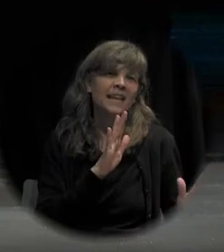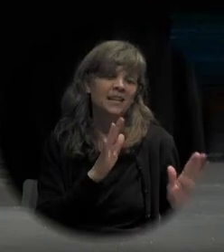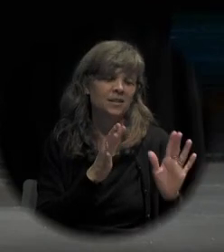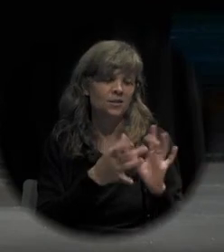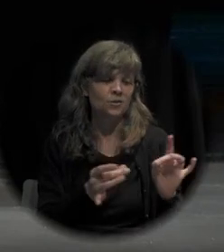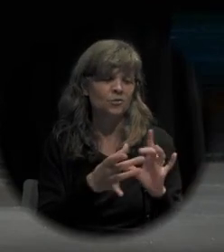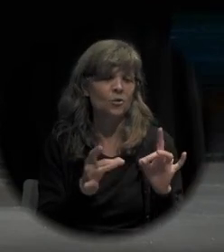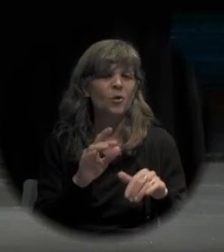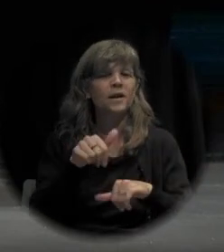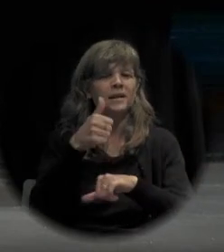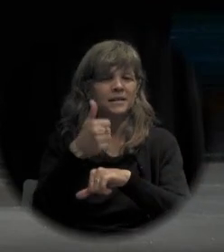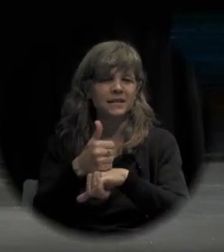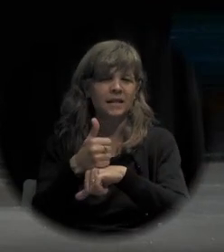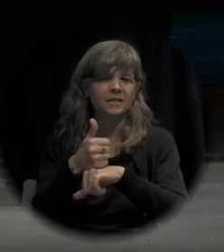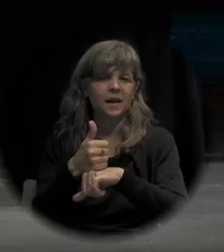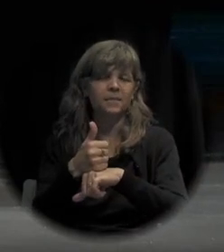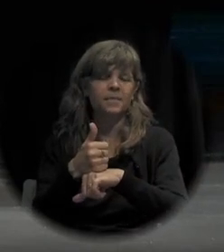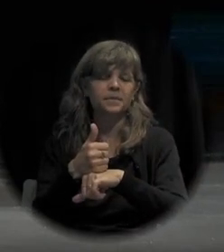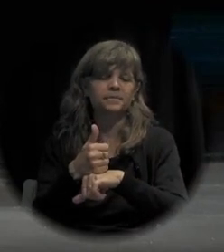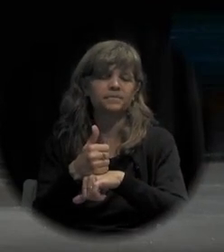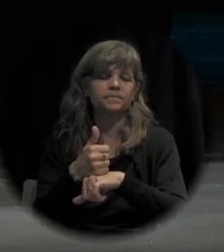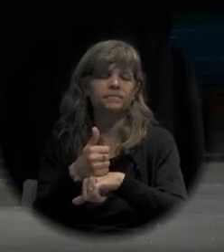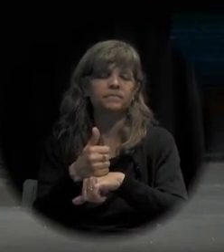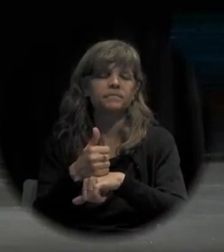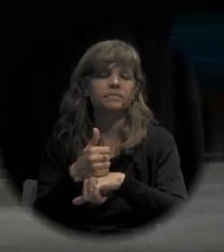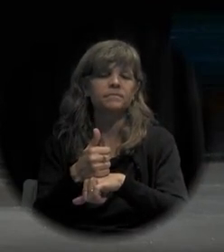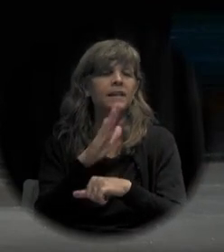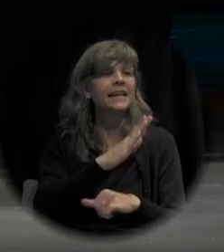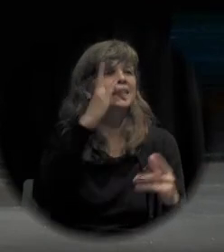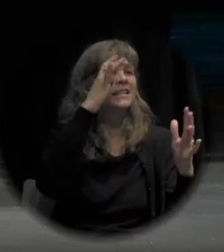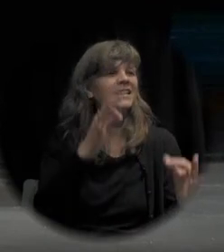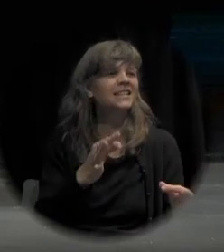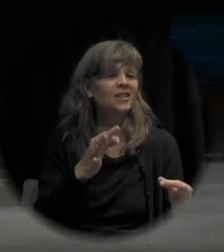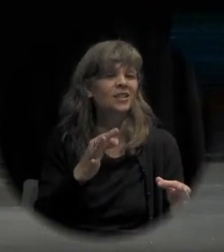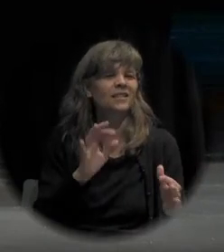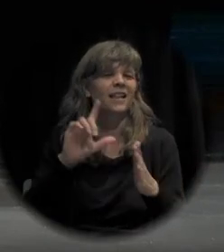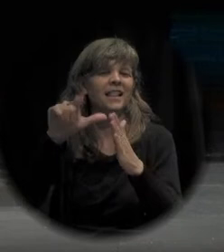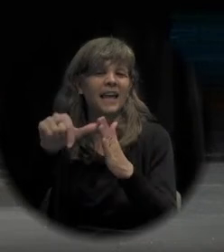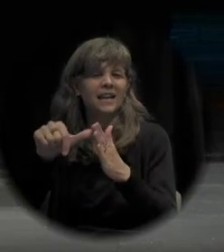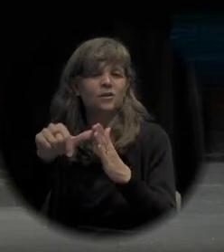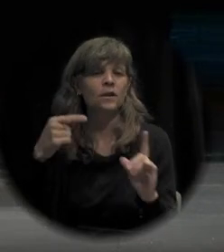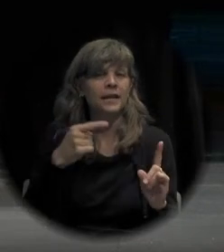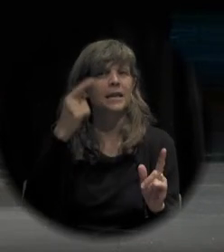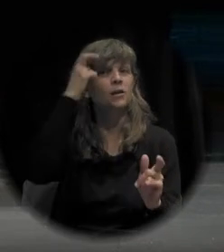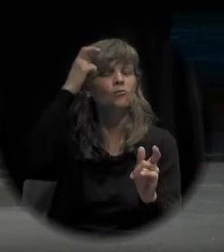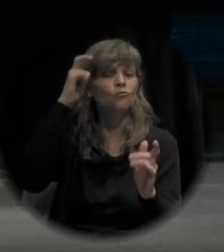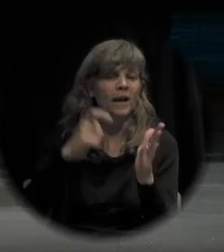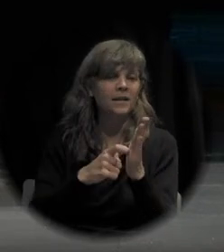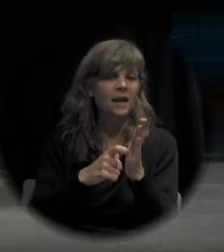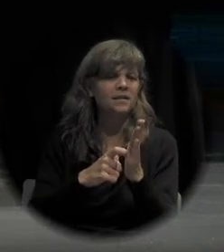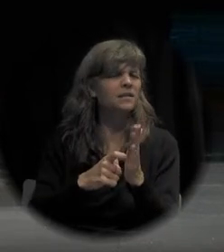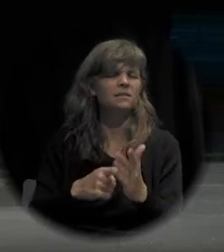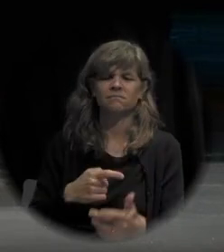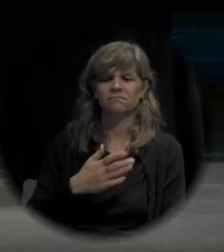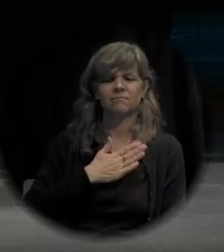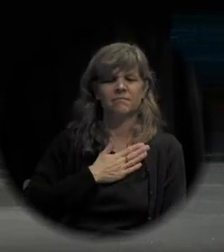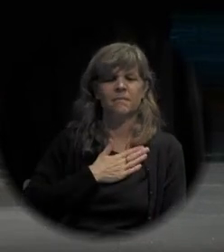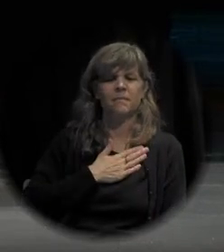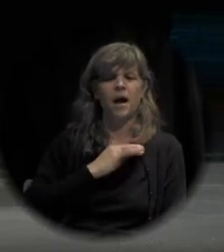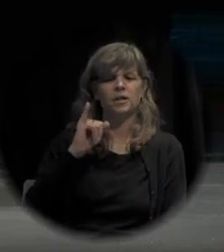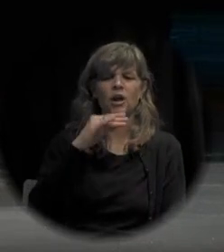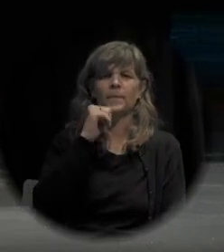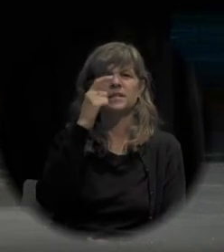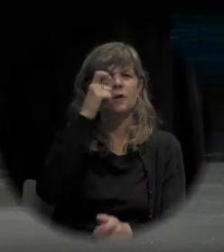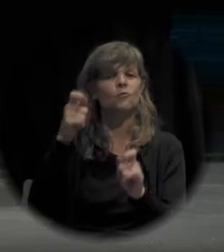story sets up David's mindset for the field when he recognizes it's not his to take. He doesn't